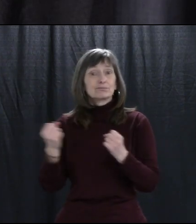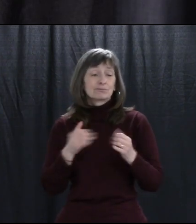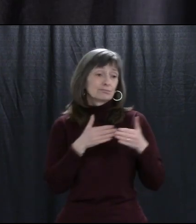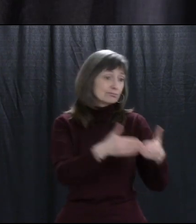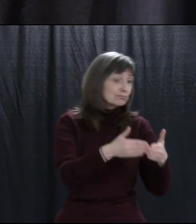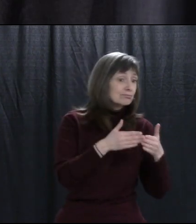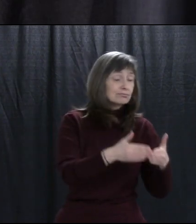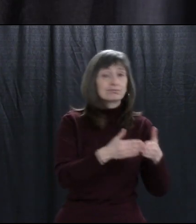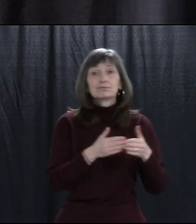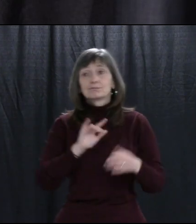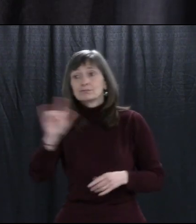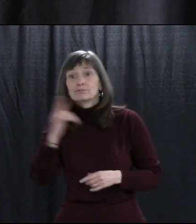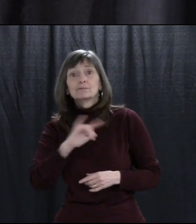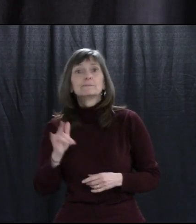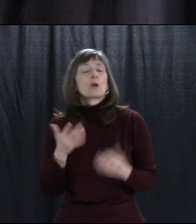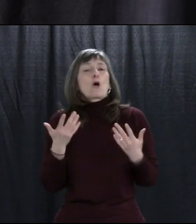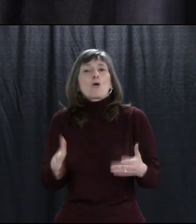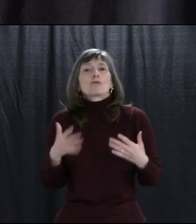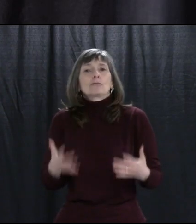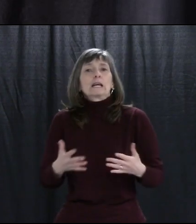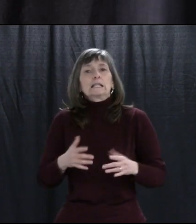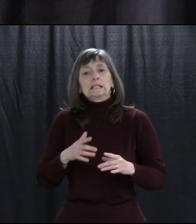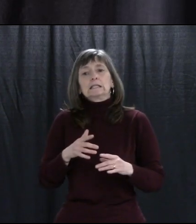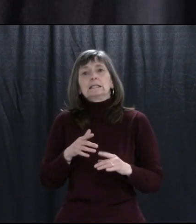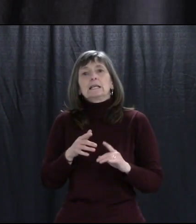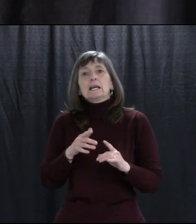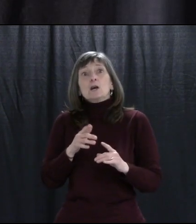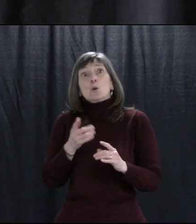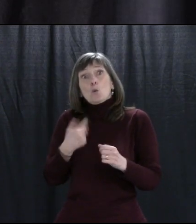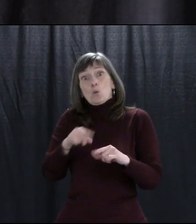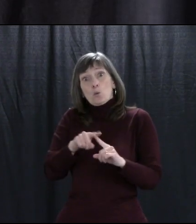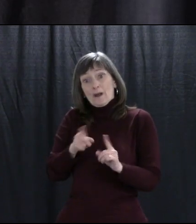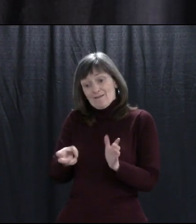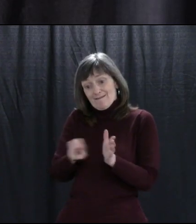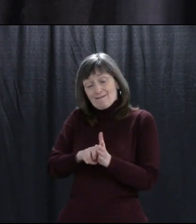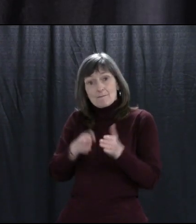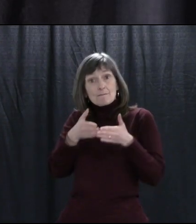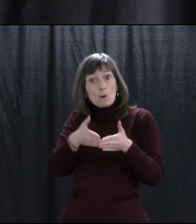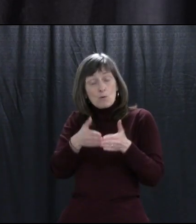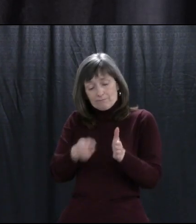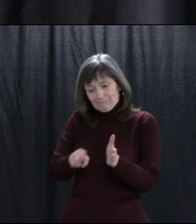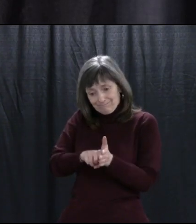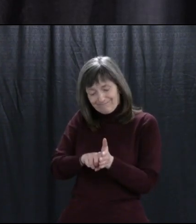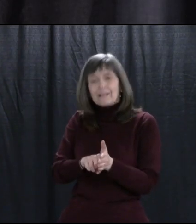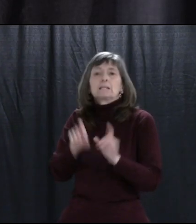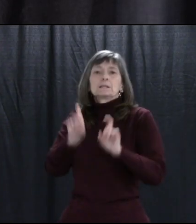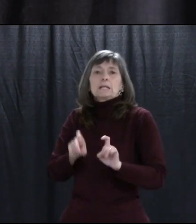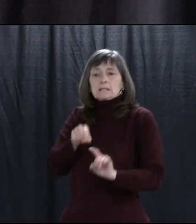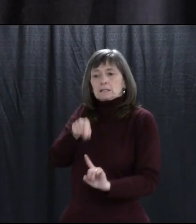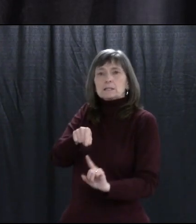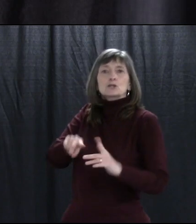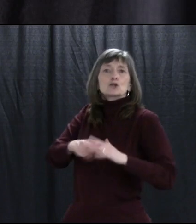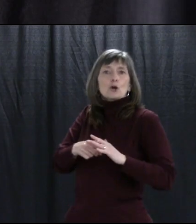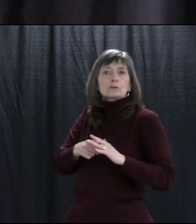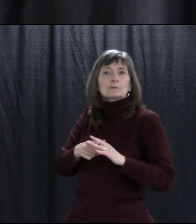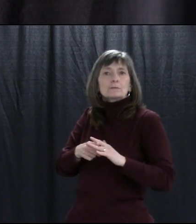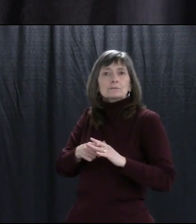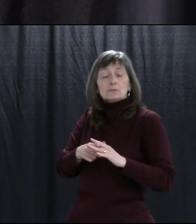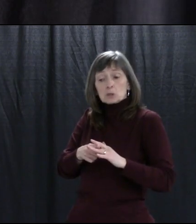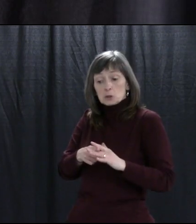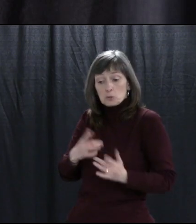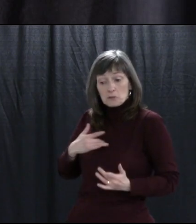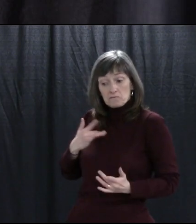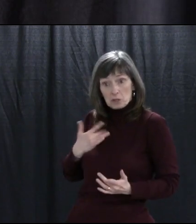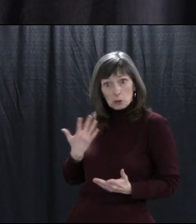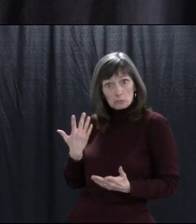air operators are screening people at the point of boarding. So if their mechanisms are as robust as